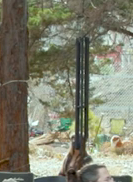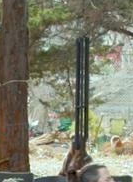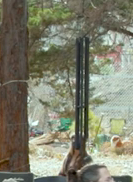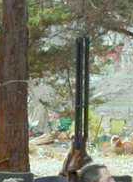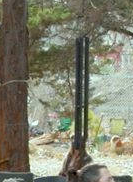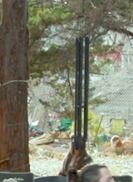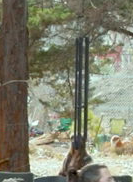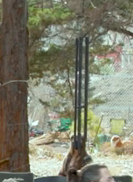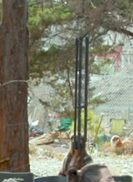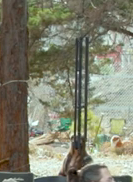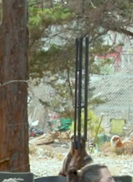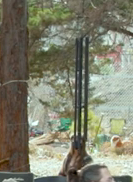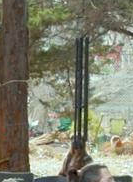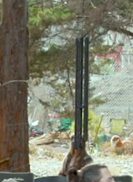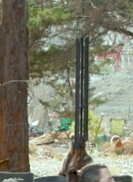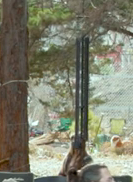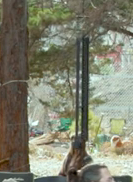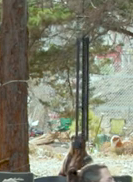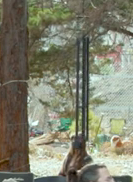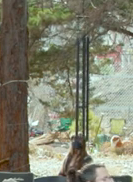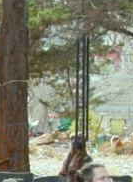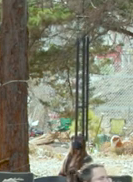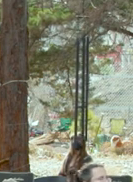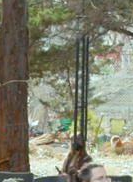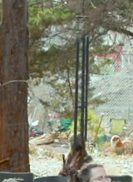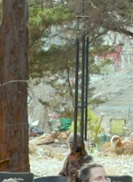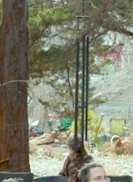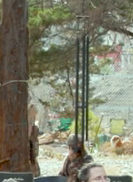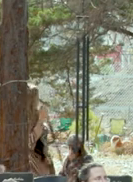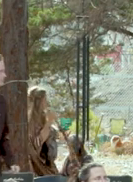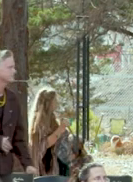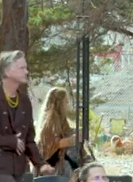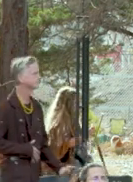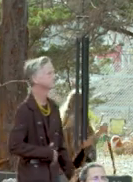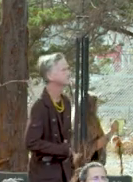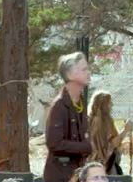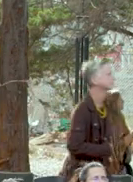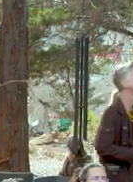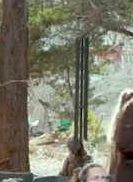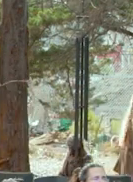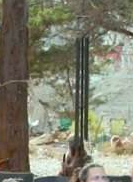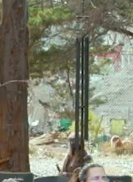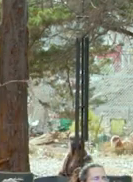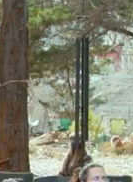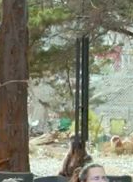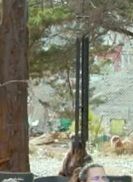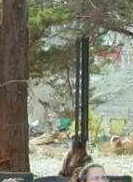Vandermolen, Ed Fitzgerald, Edith Bell,